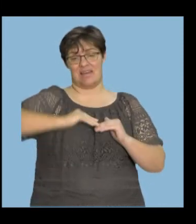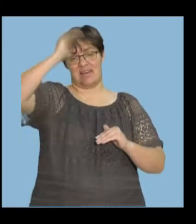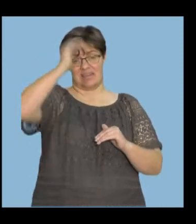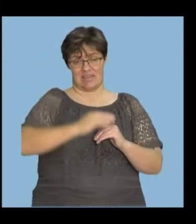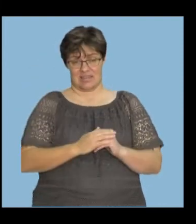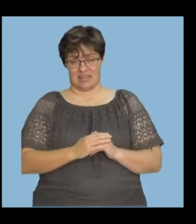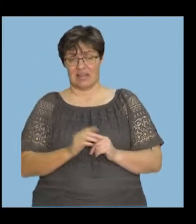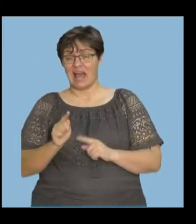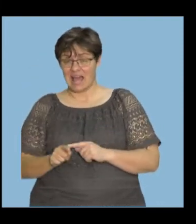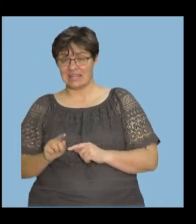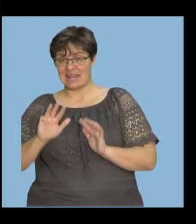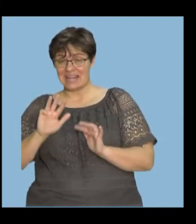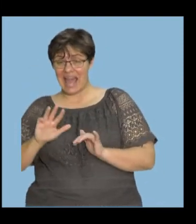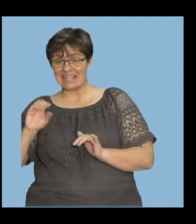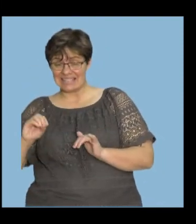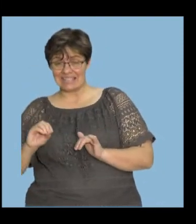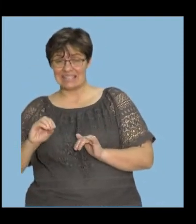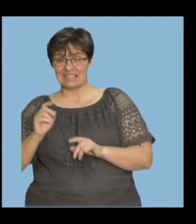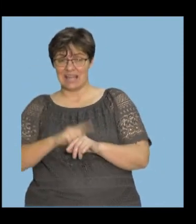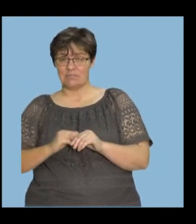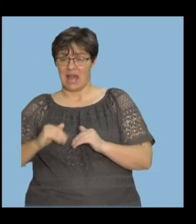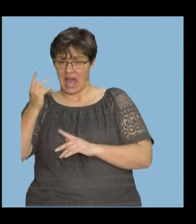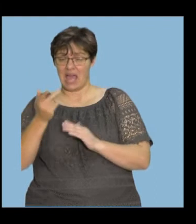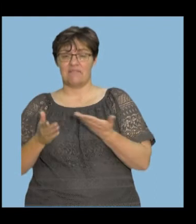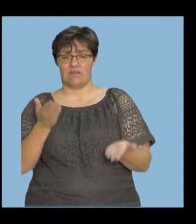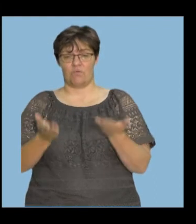death 90 times higher if we compare.